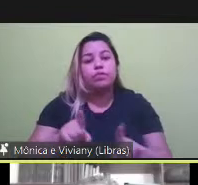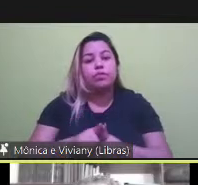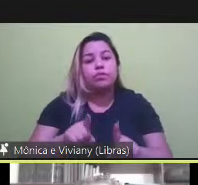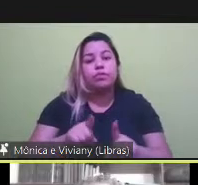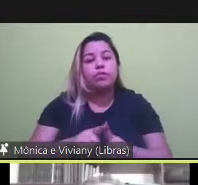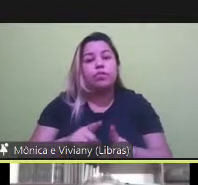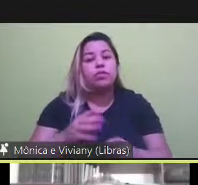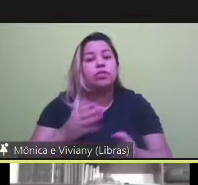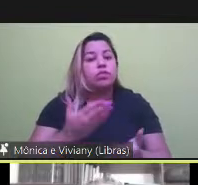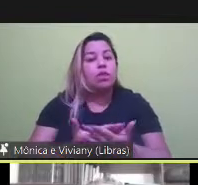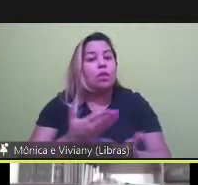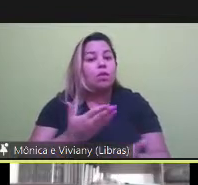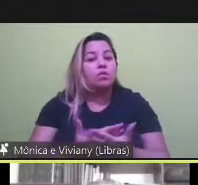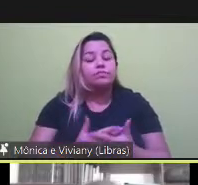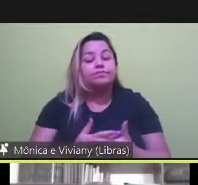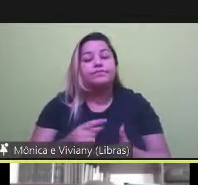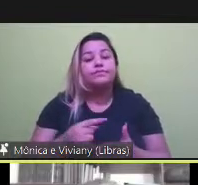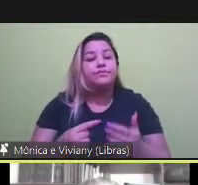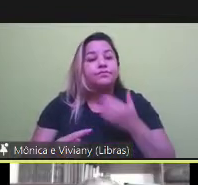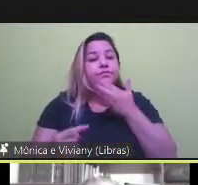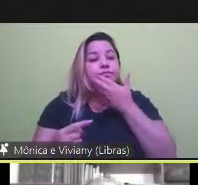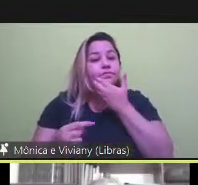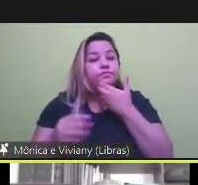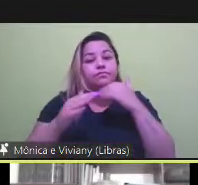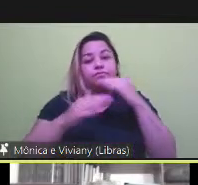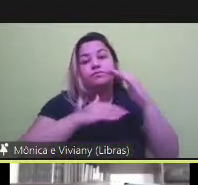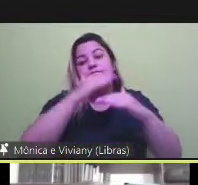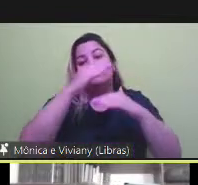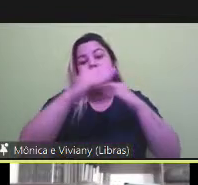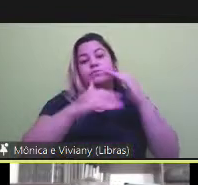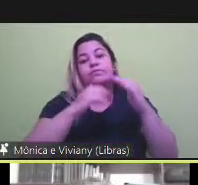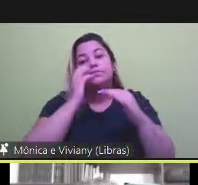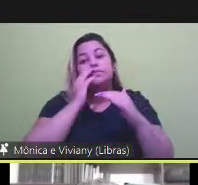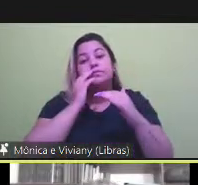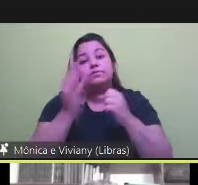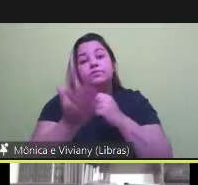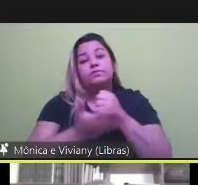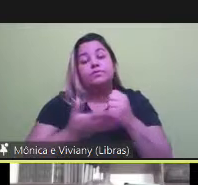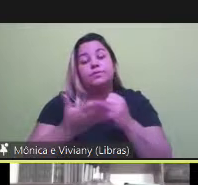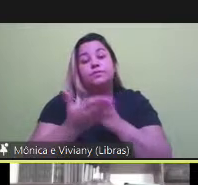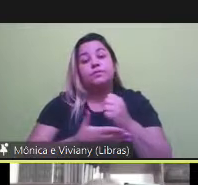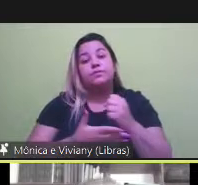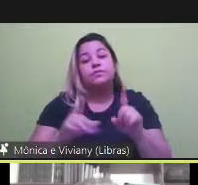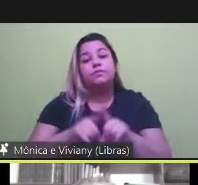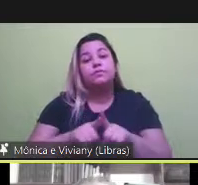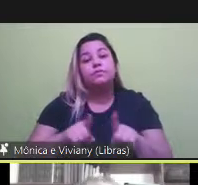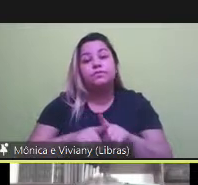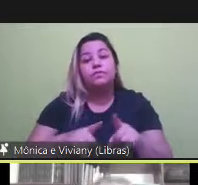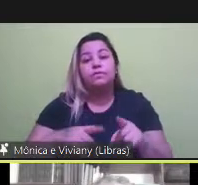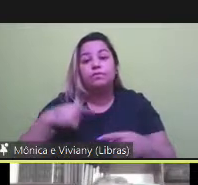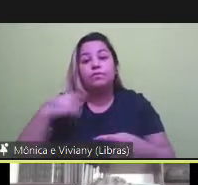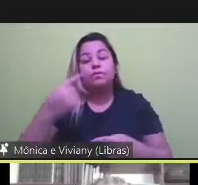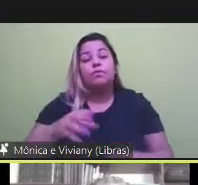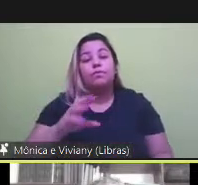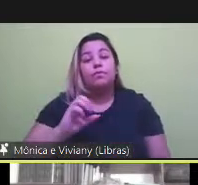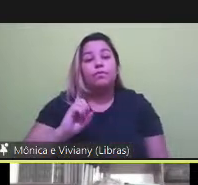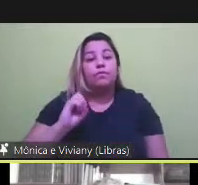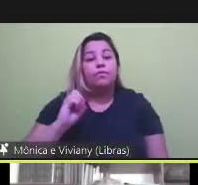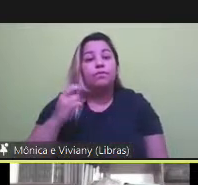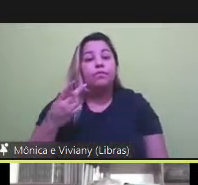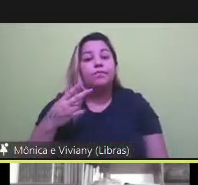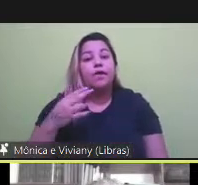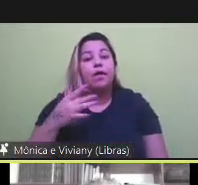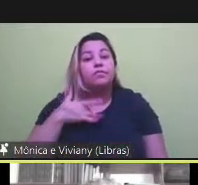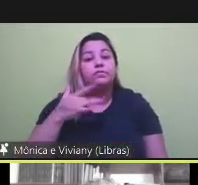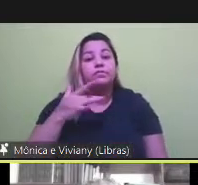mental or emotional competences were something important that had to be mentioned. After that, the healthy style of life, and